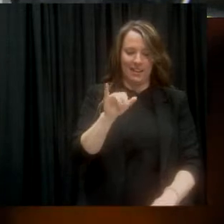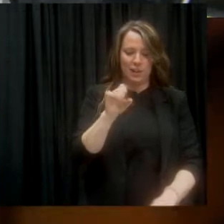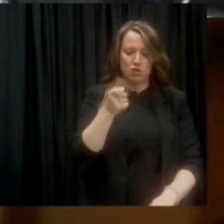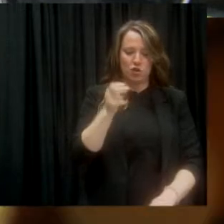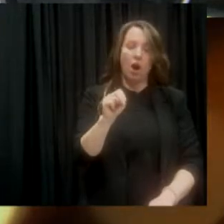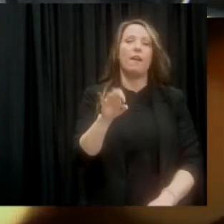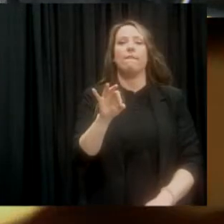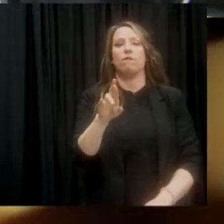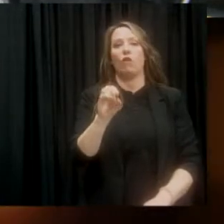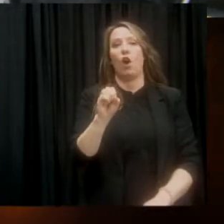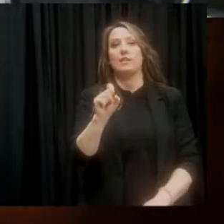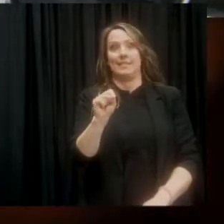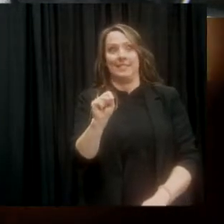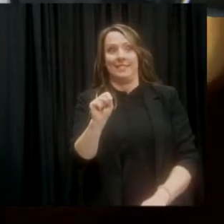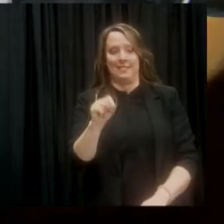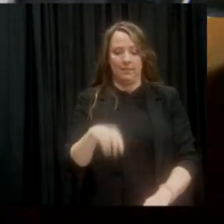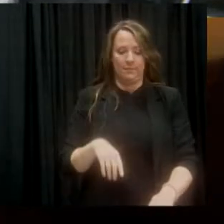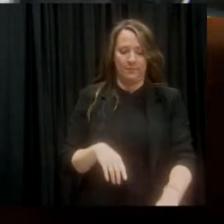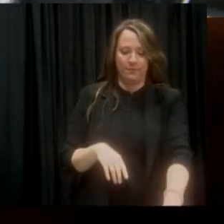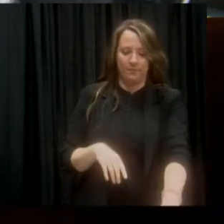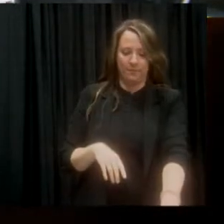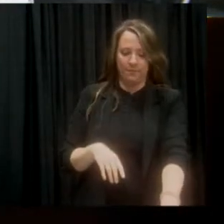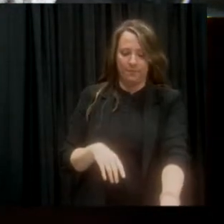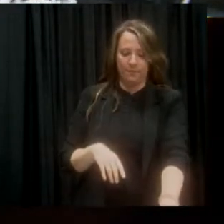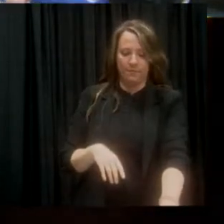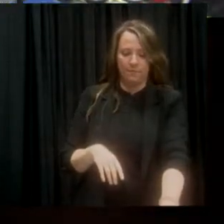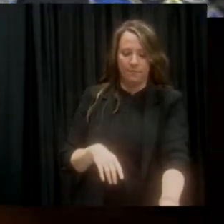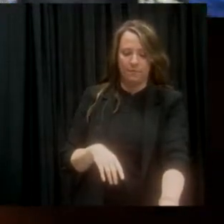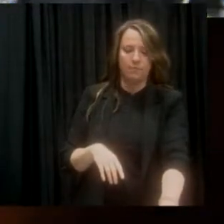Keyshawn Frost.